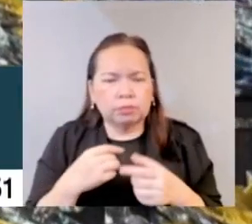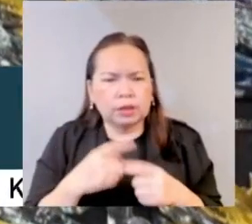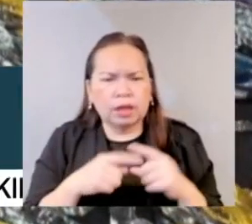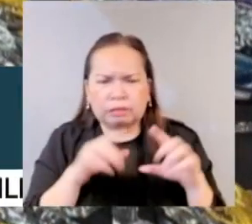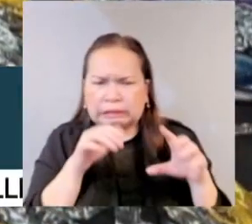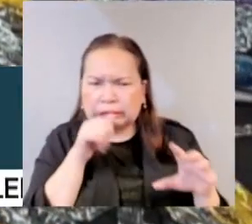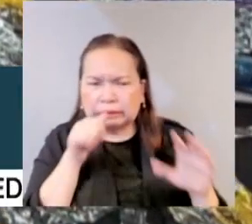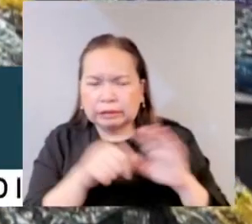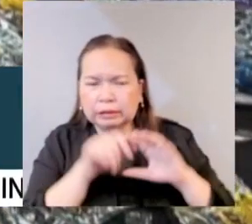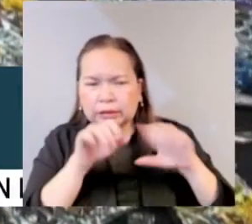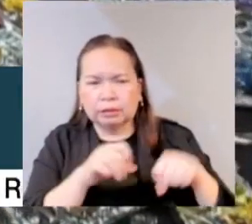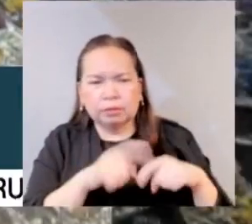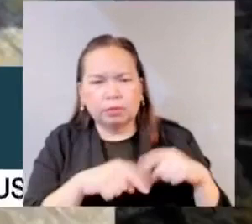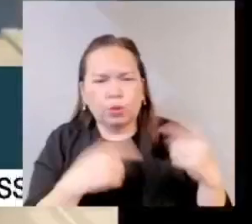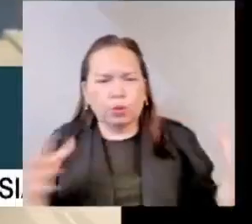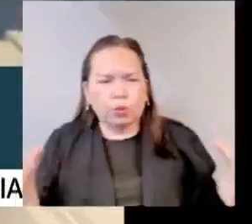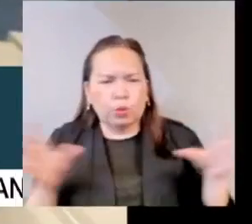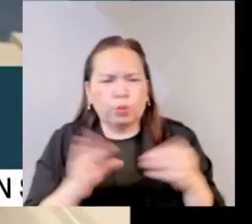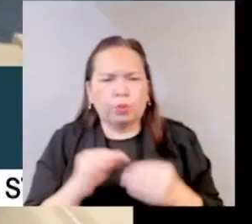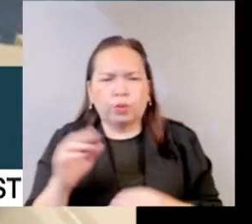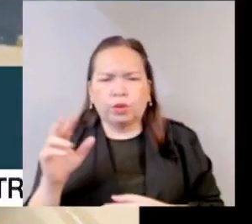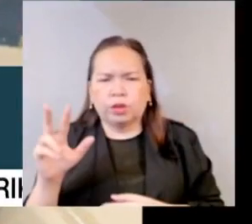than 2.1 billion pesos or